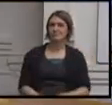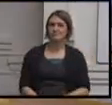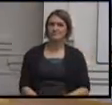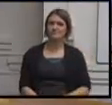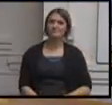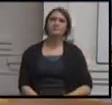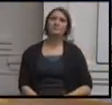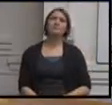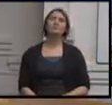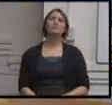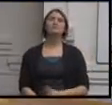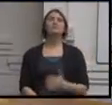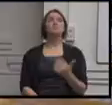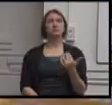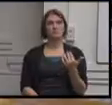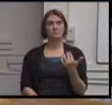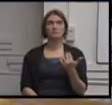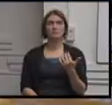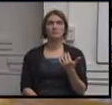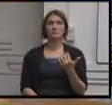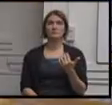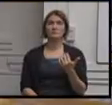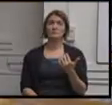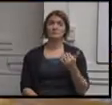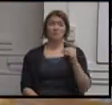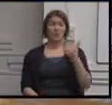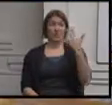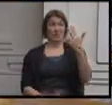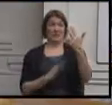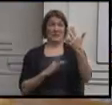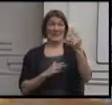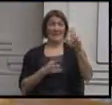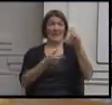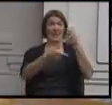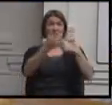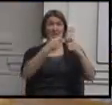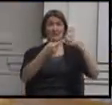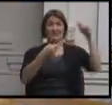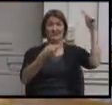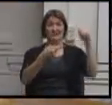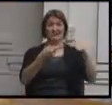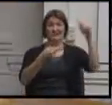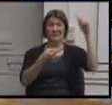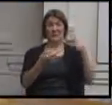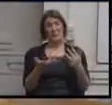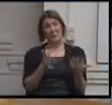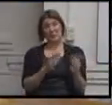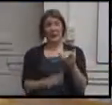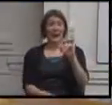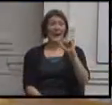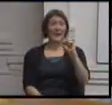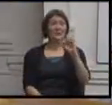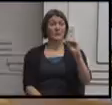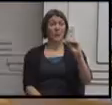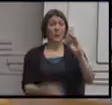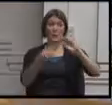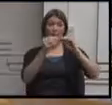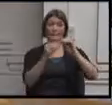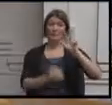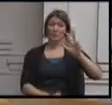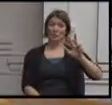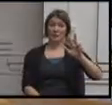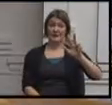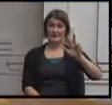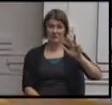sort of recognize some of the implications of that. An ISO rating of 3, which, as